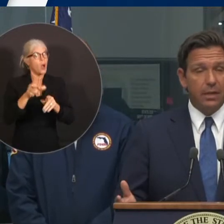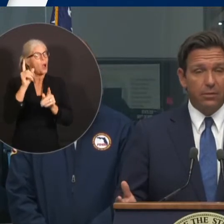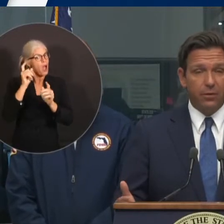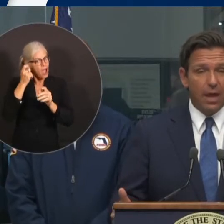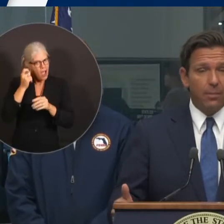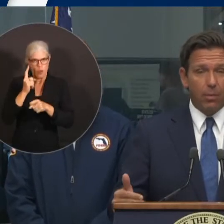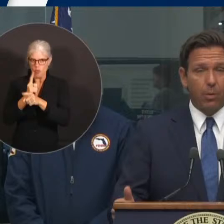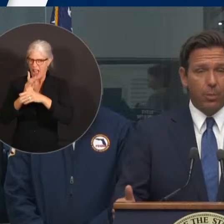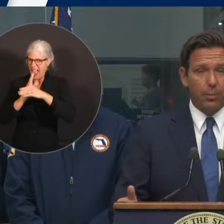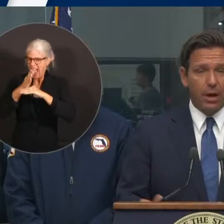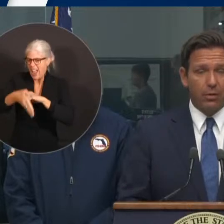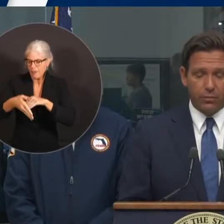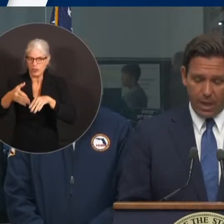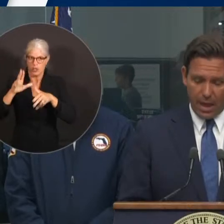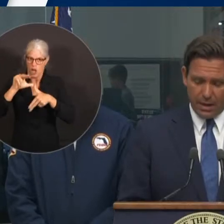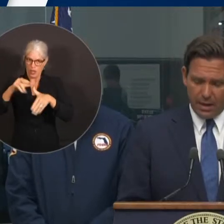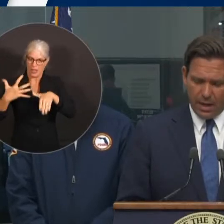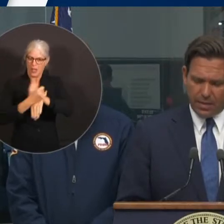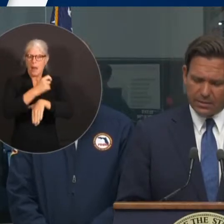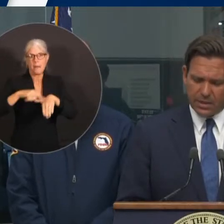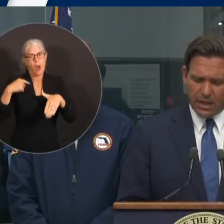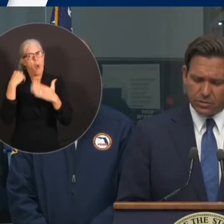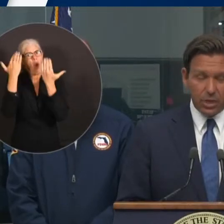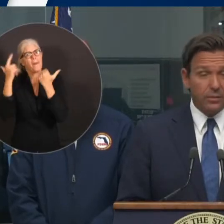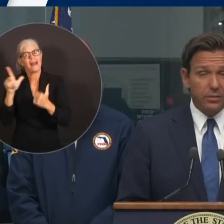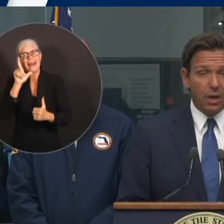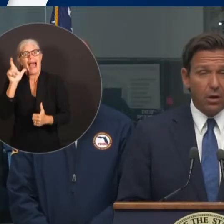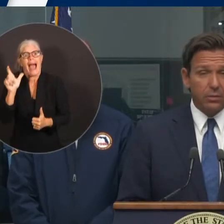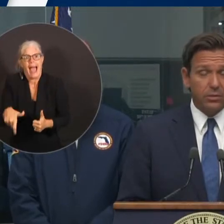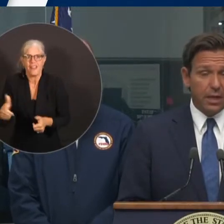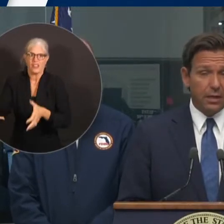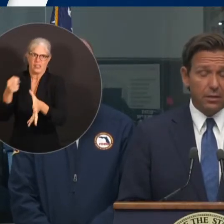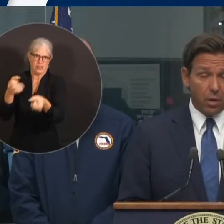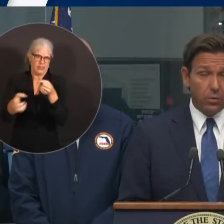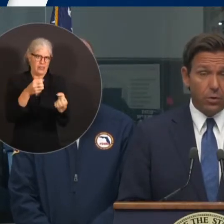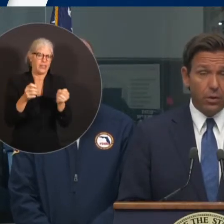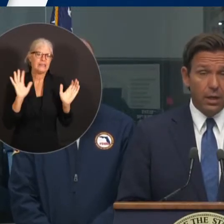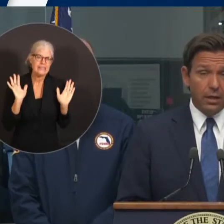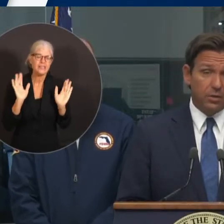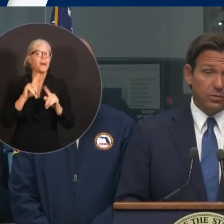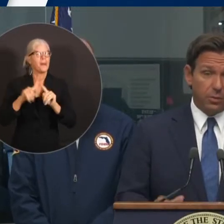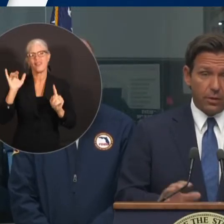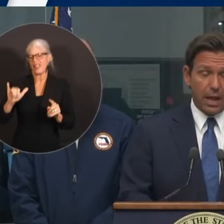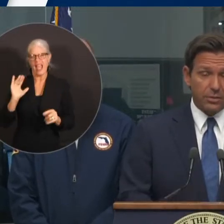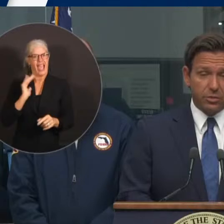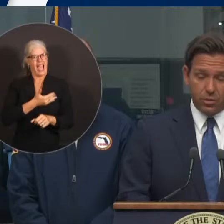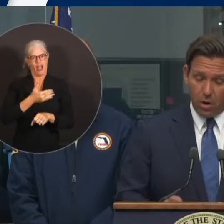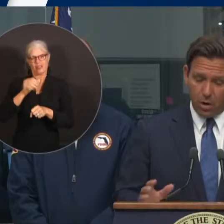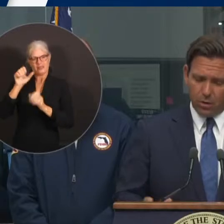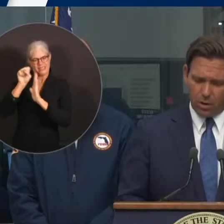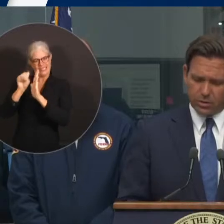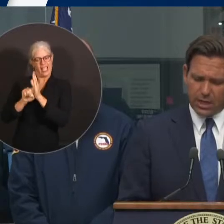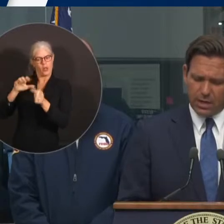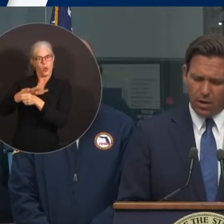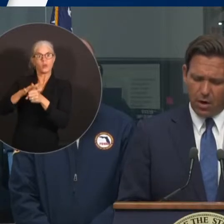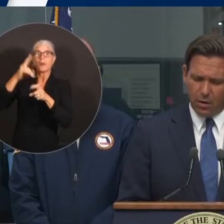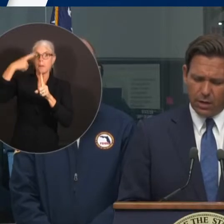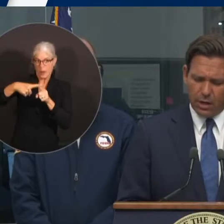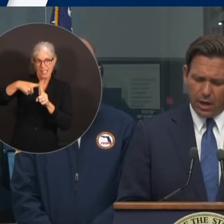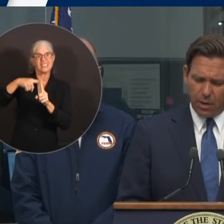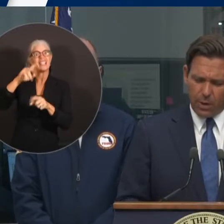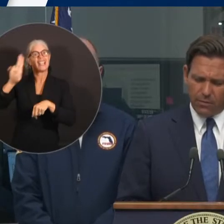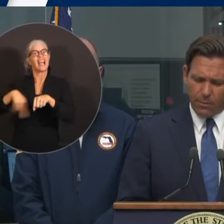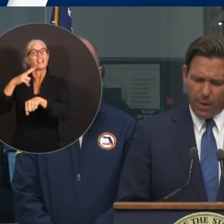big need for that, but we're prepared for that. And that's not just our state and local, it's also our National Guard, our State